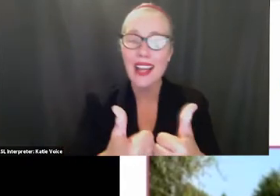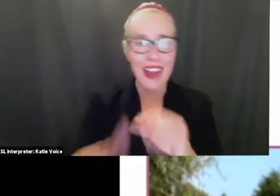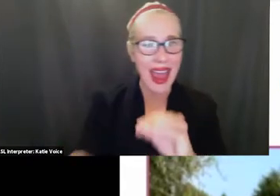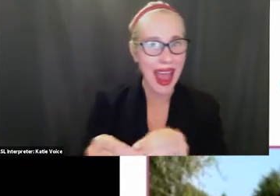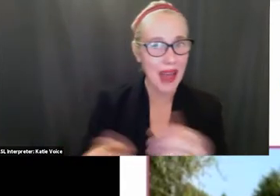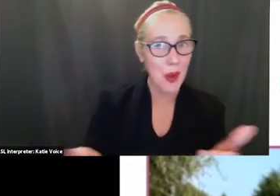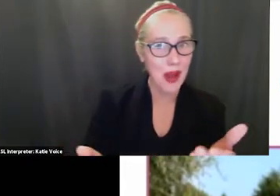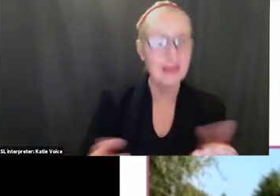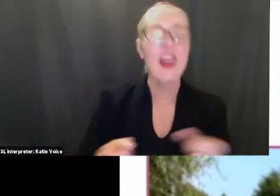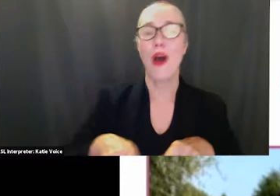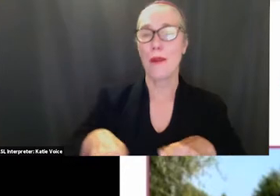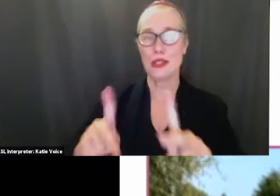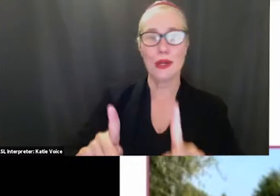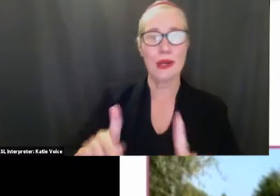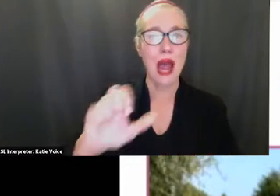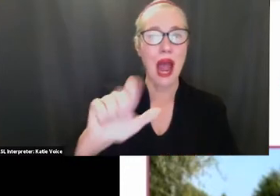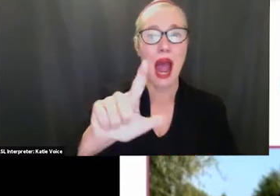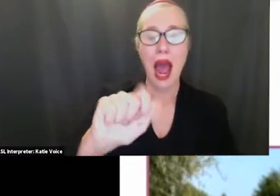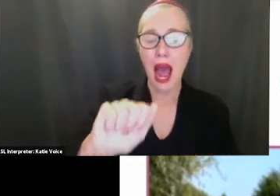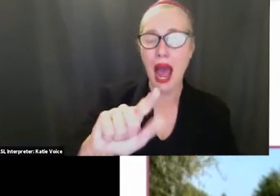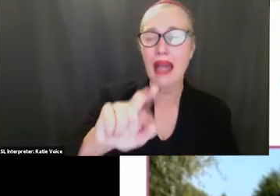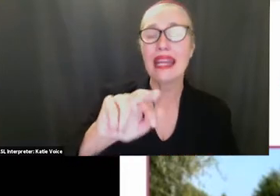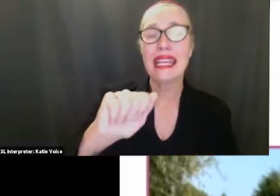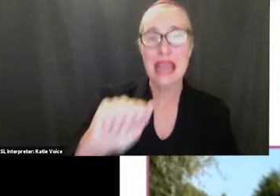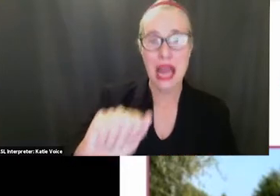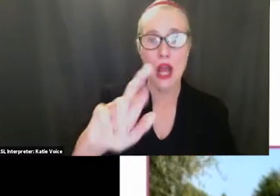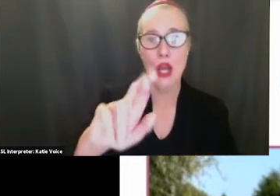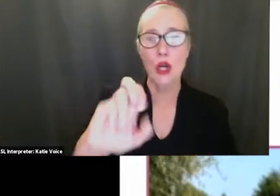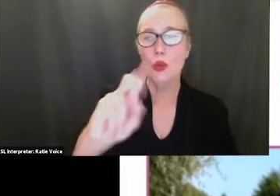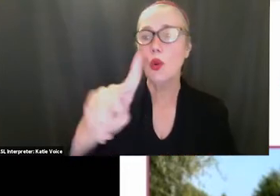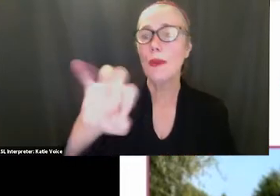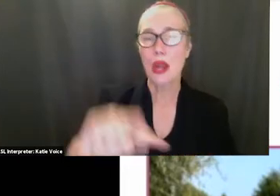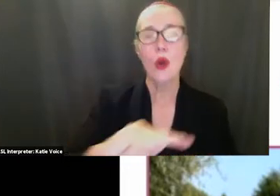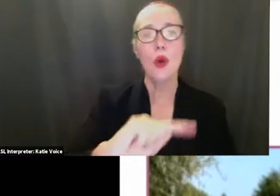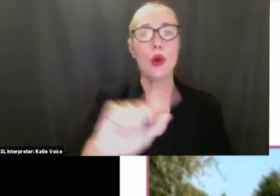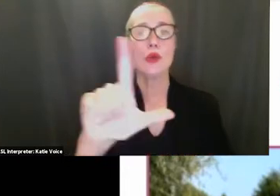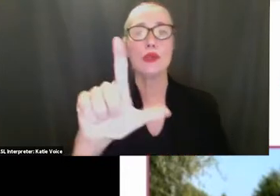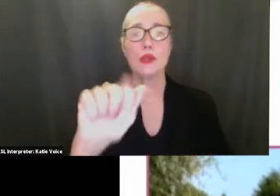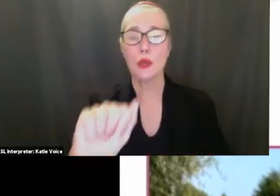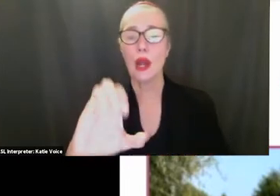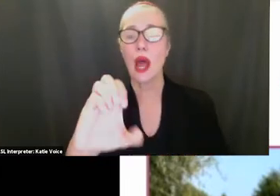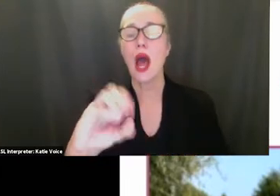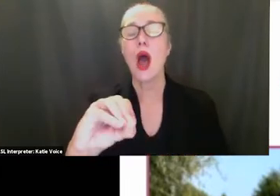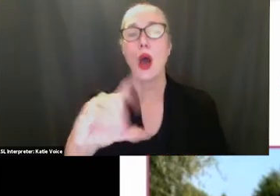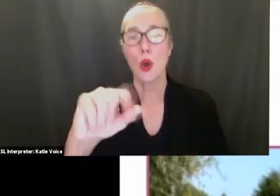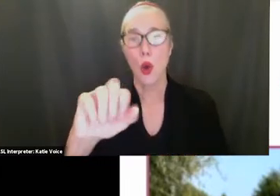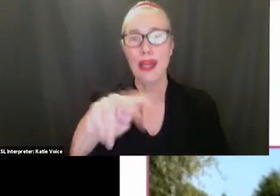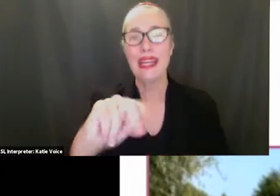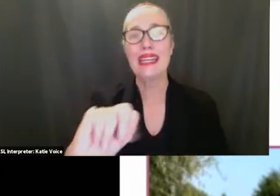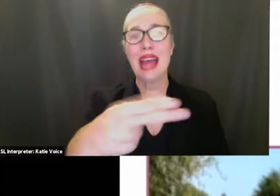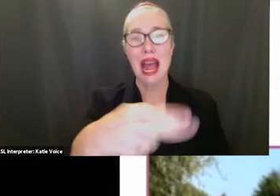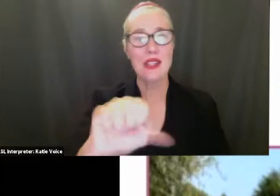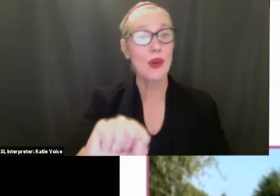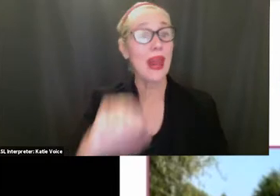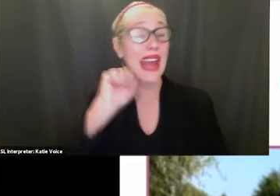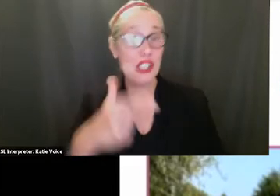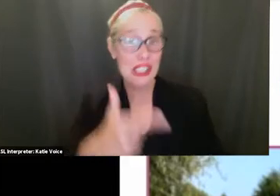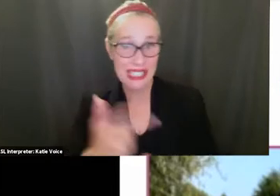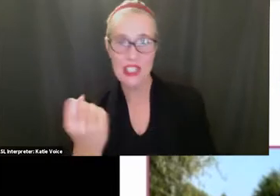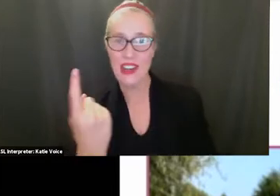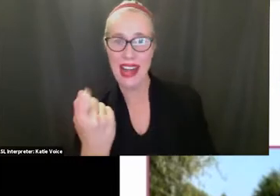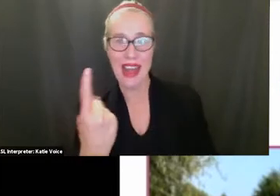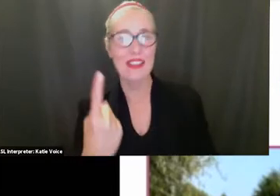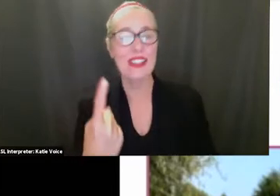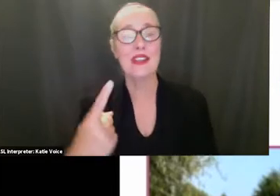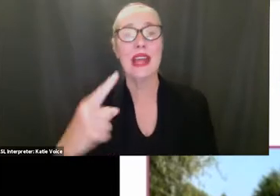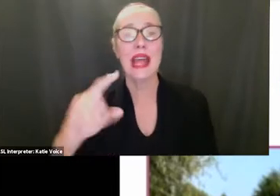rubio age 13 who attends la colina junior high and her sister 11 year old bella rubio who attends peabody